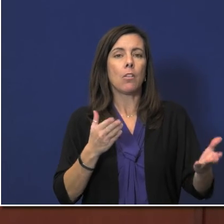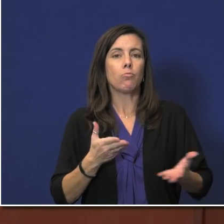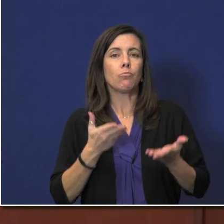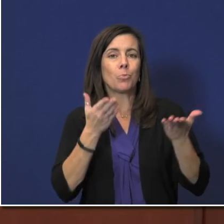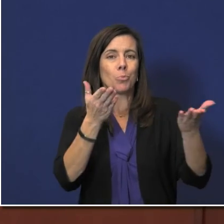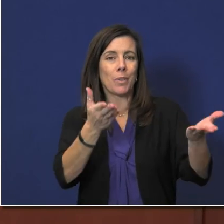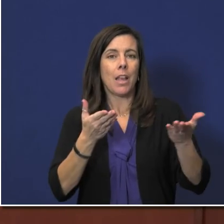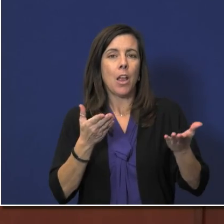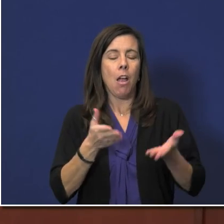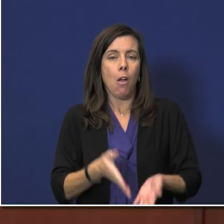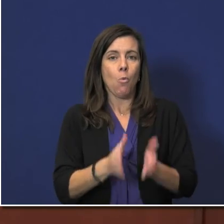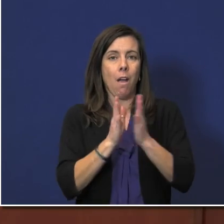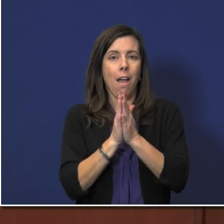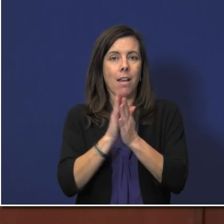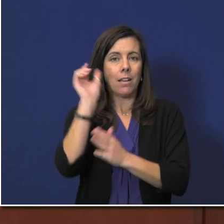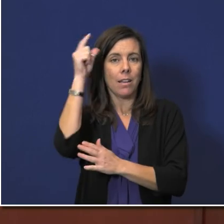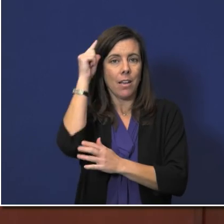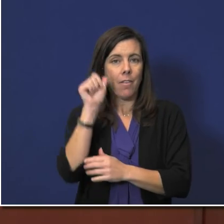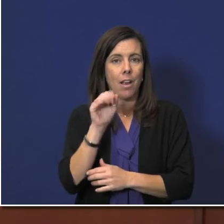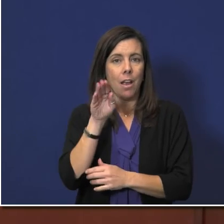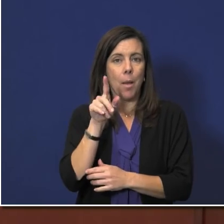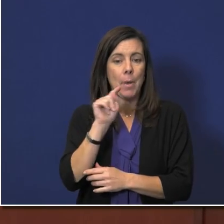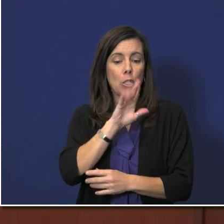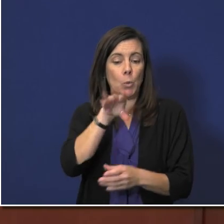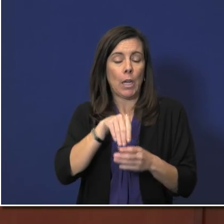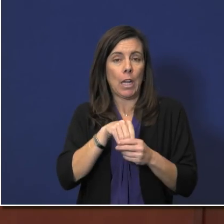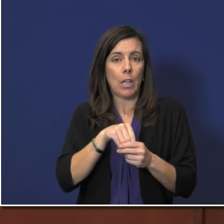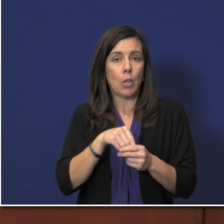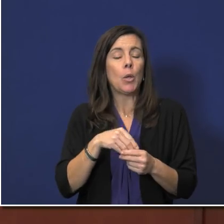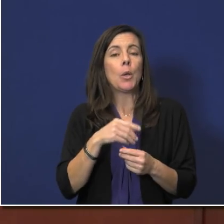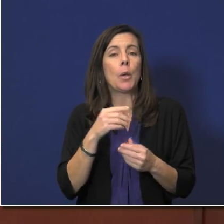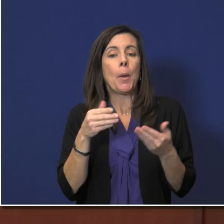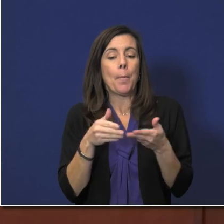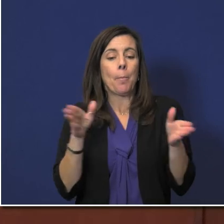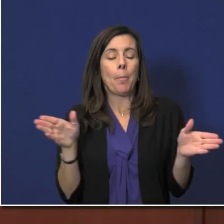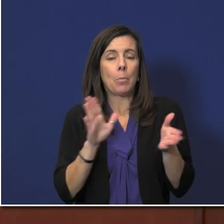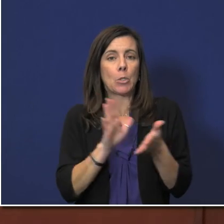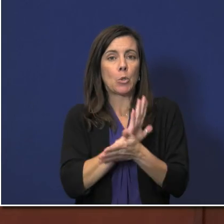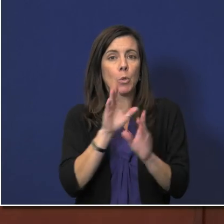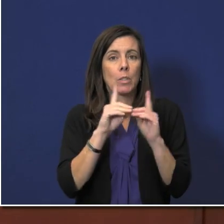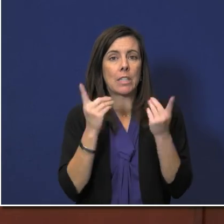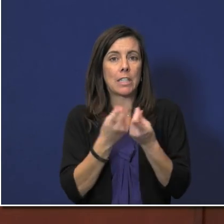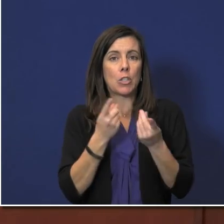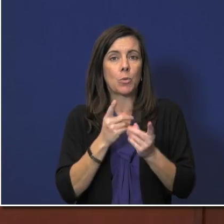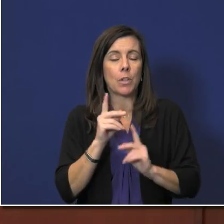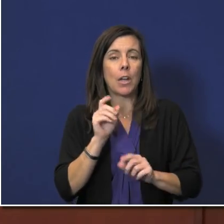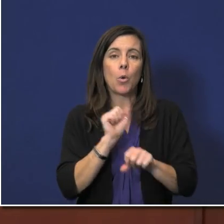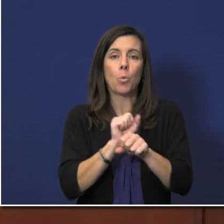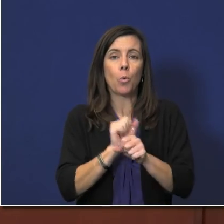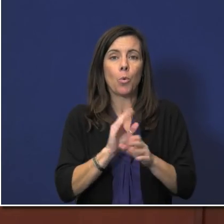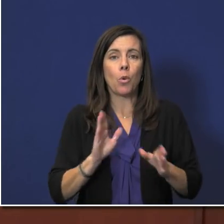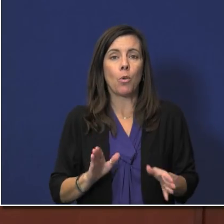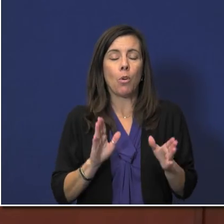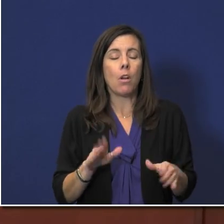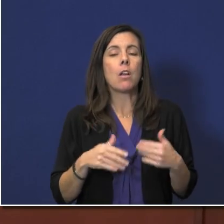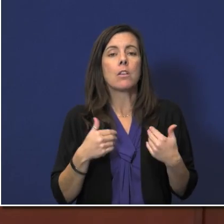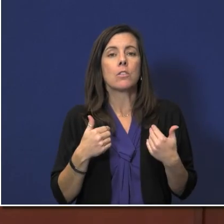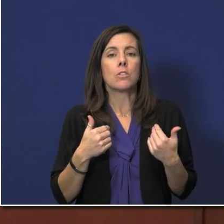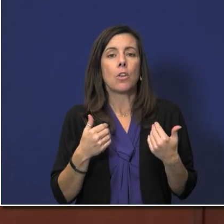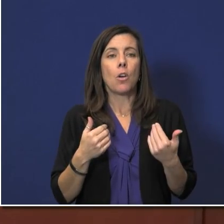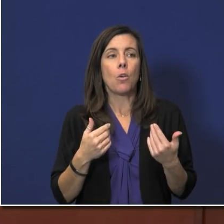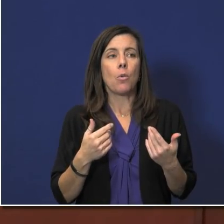requesting Governor Abbott to include public school district personnel in the official expert vaccine allotment panel's definition